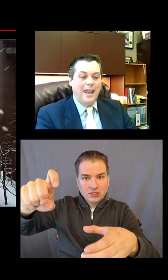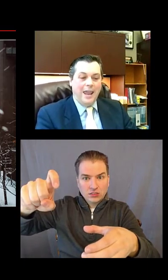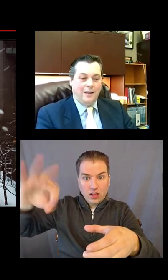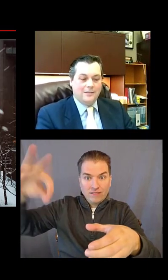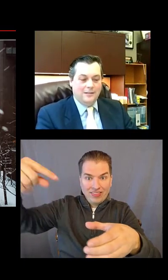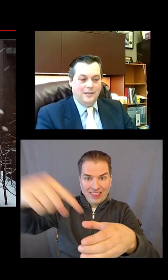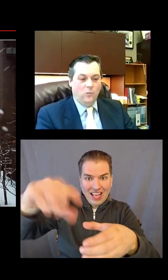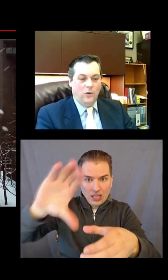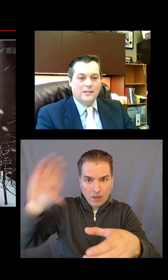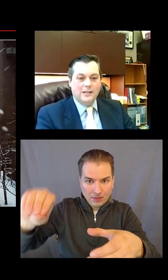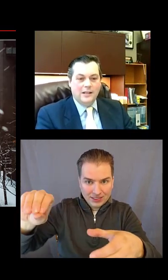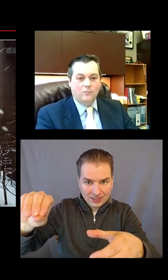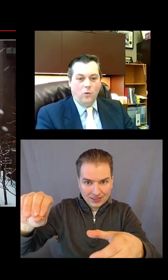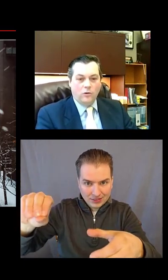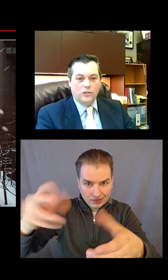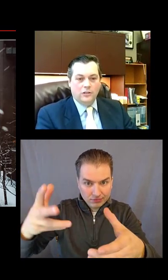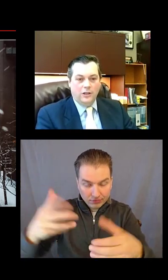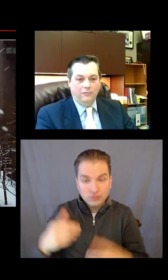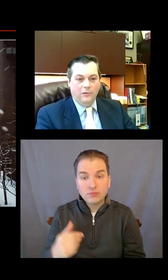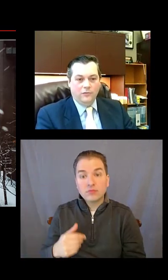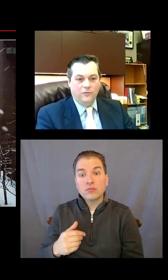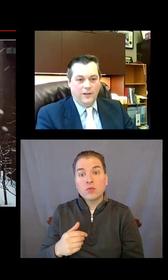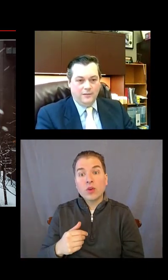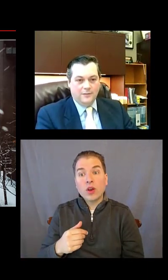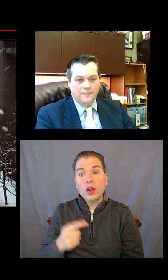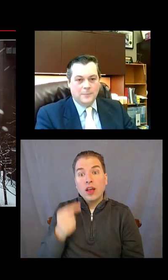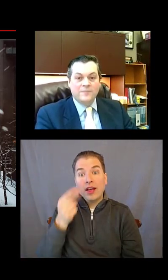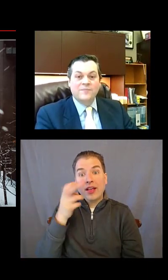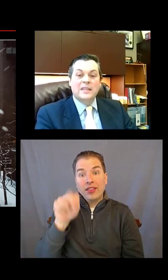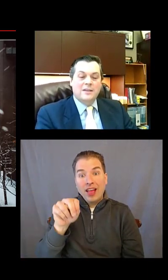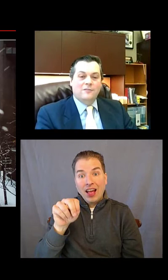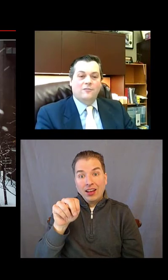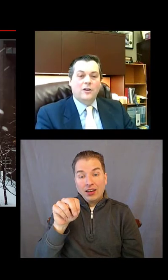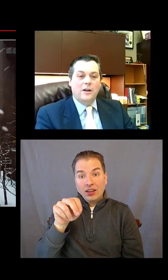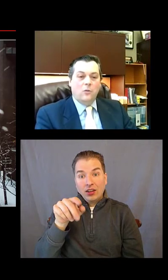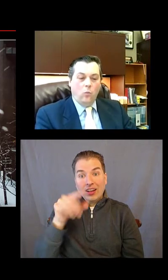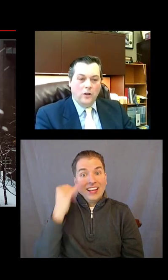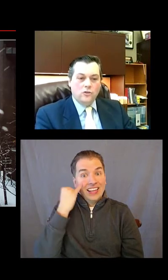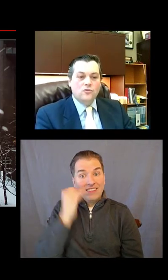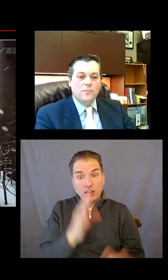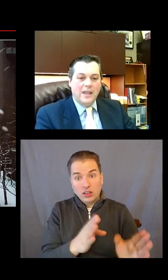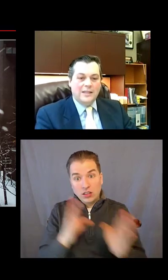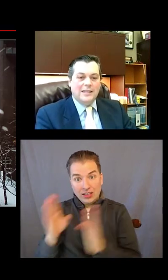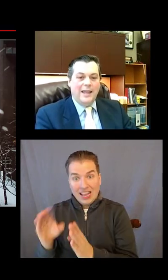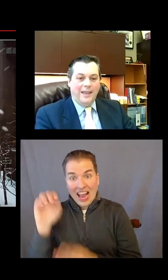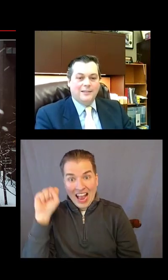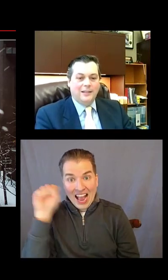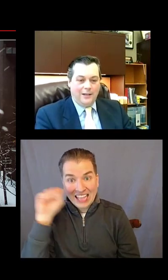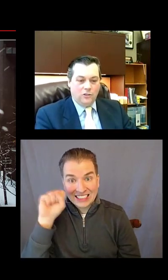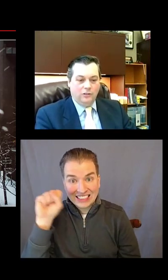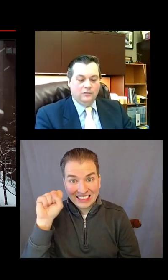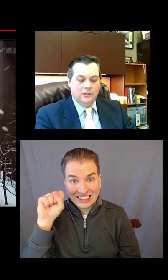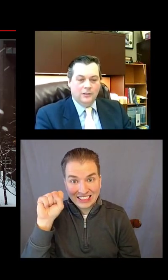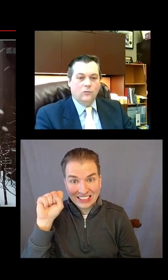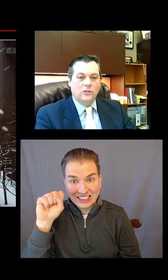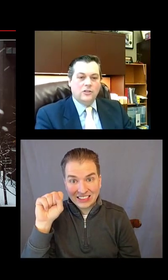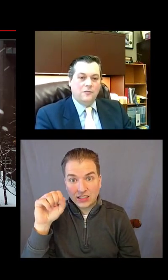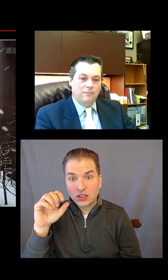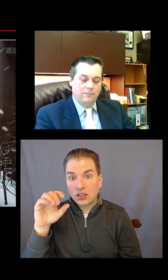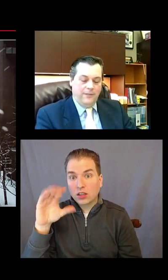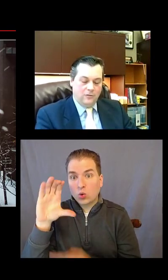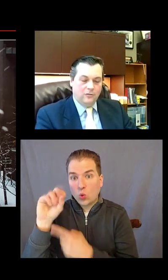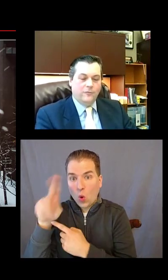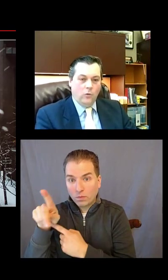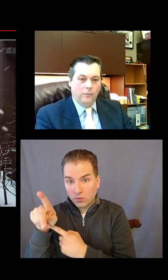have a tax that they want to get a portion of those funds. For once you make the S election, which is